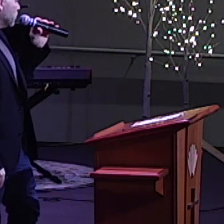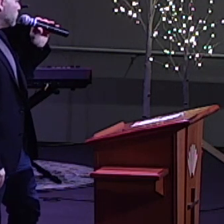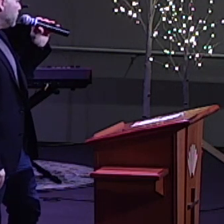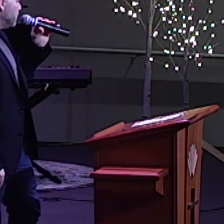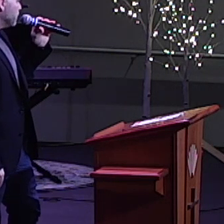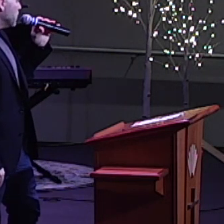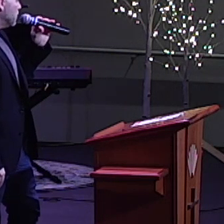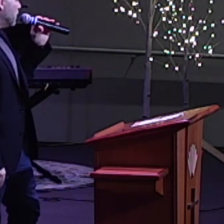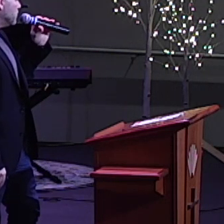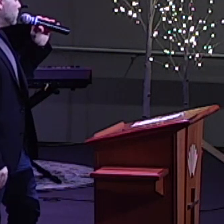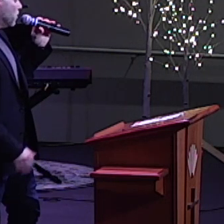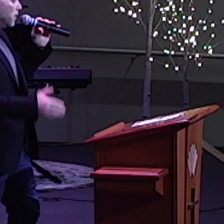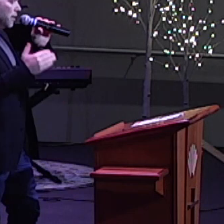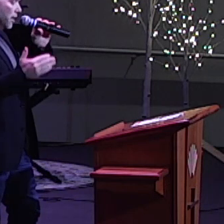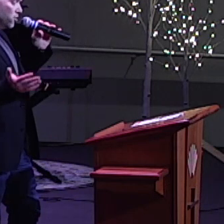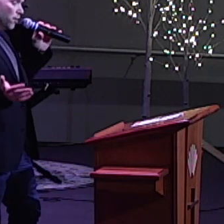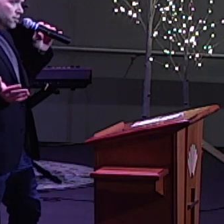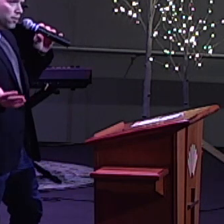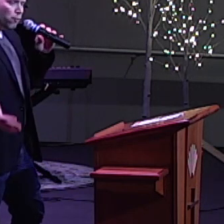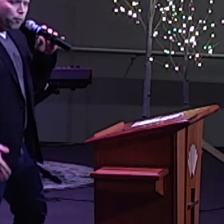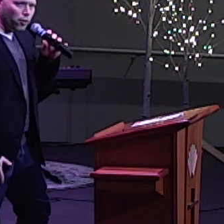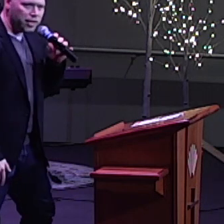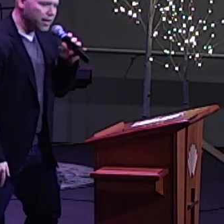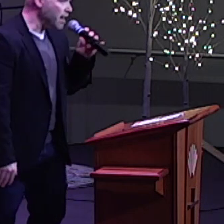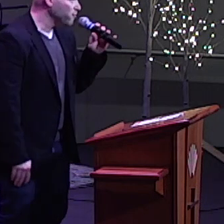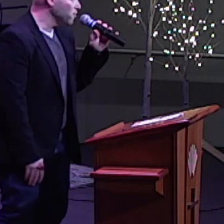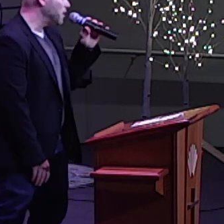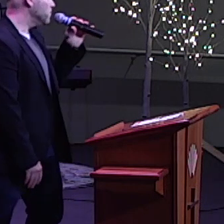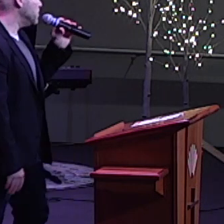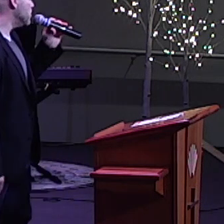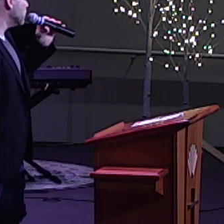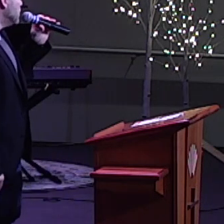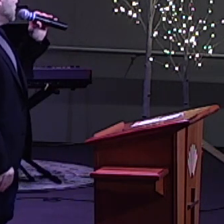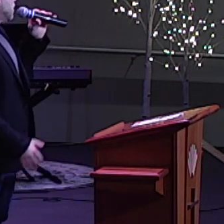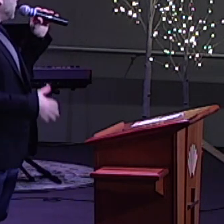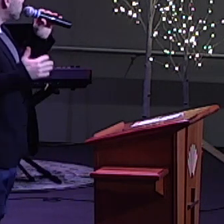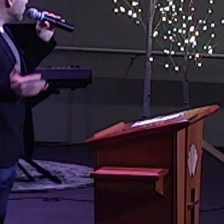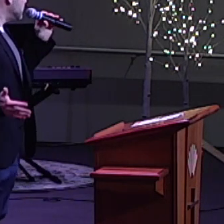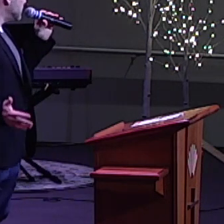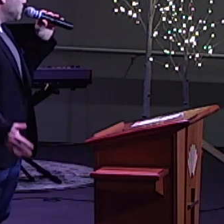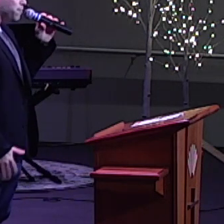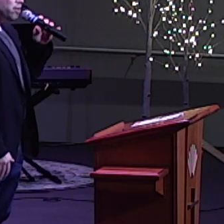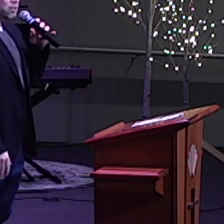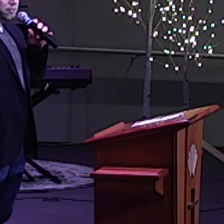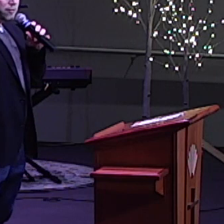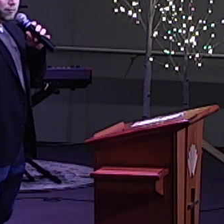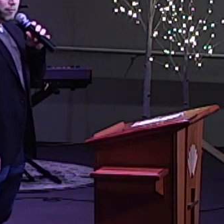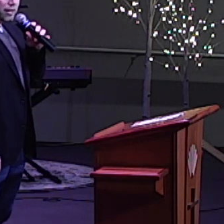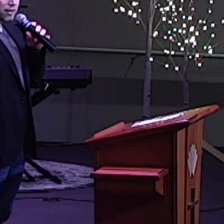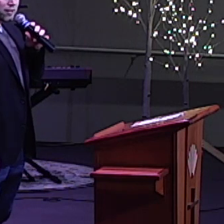act of worship. And so just wanted to report in after the end of the year, we actually did meet